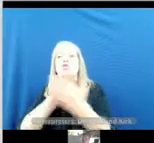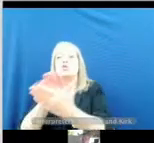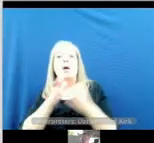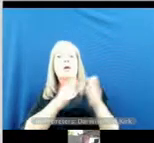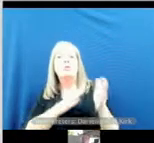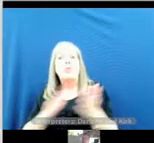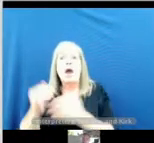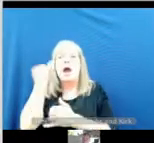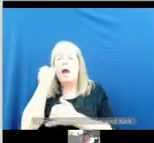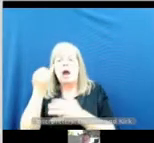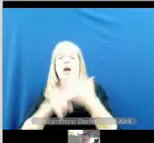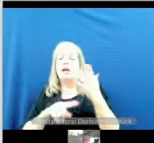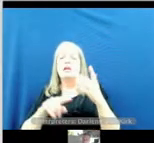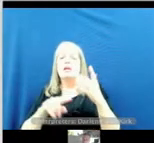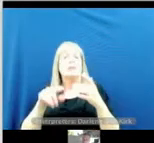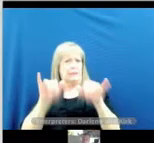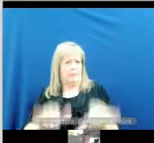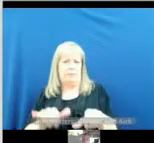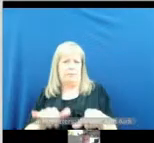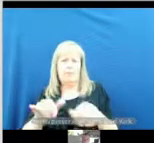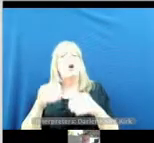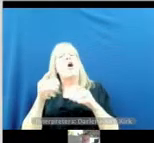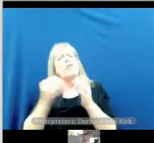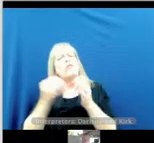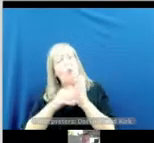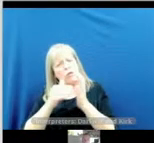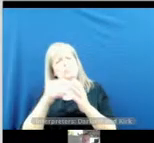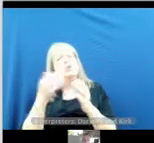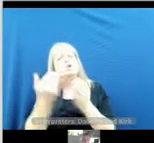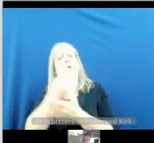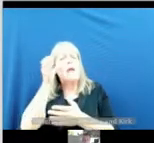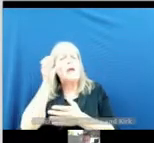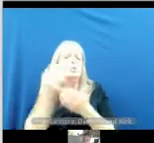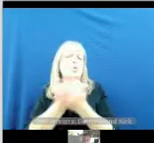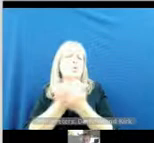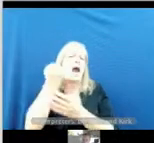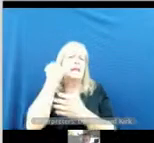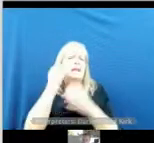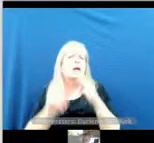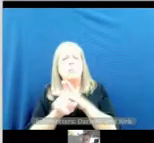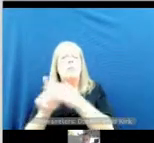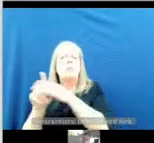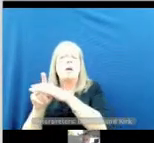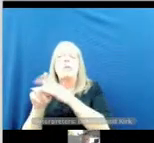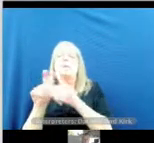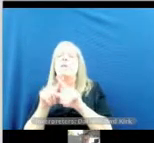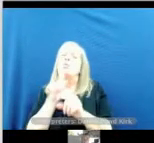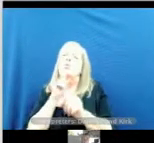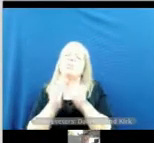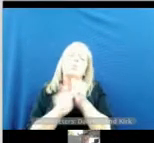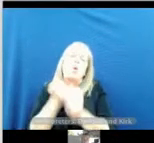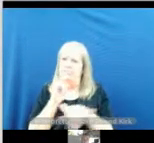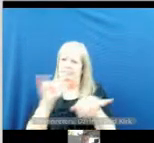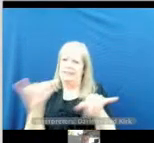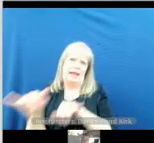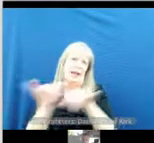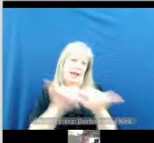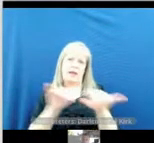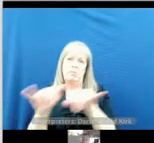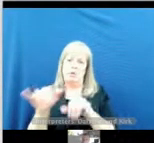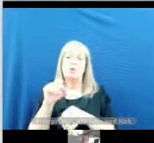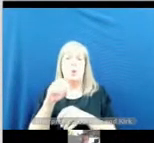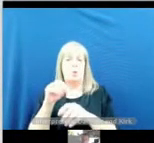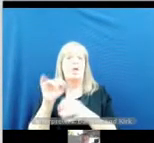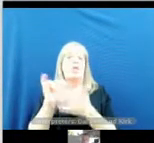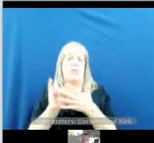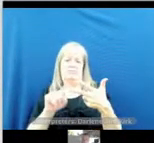but basically, generally speaking, some of those are the same. And so that is accessible to you, and later